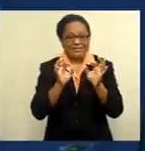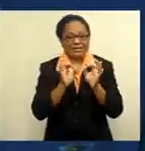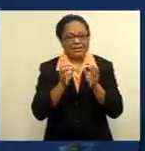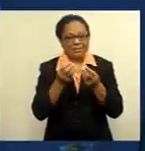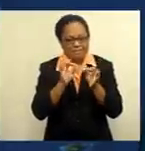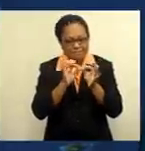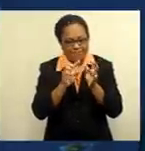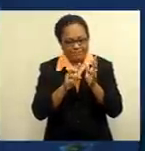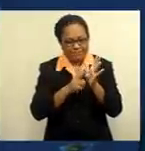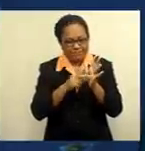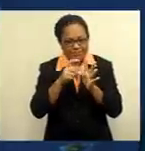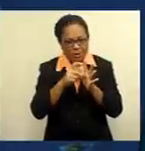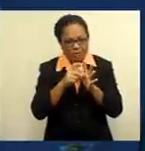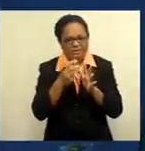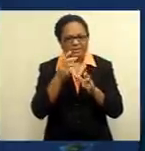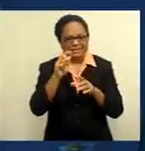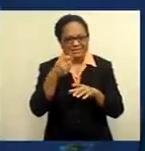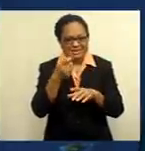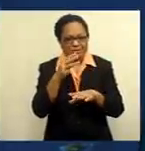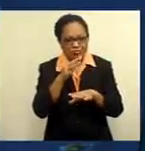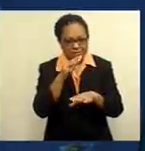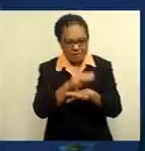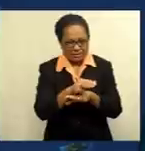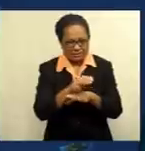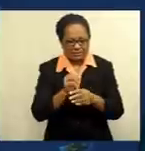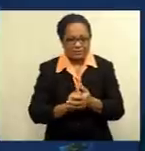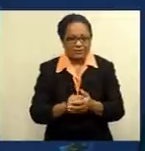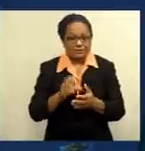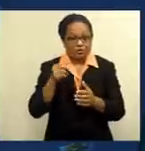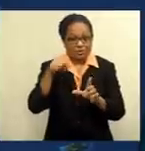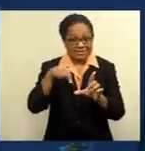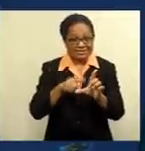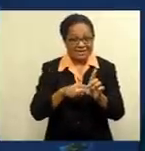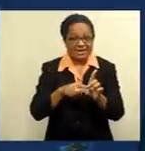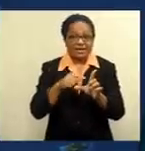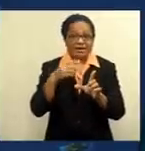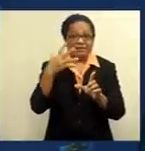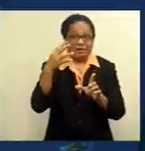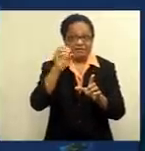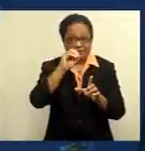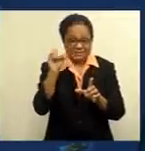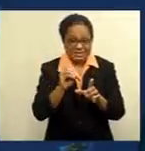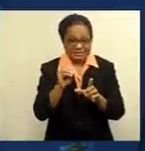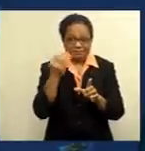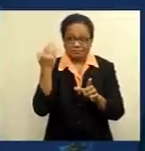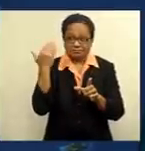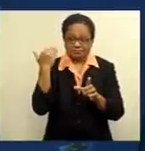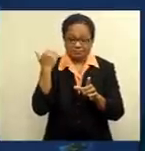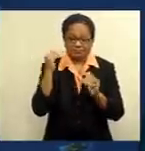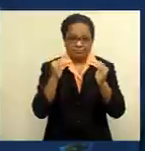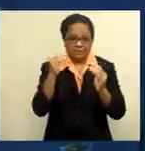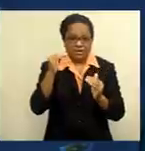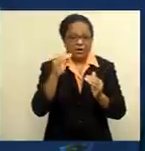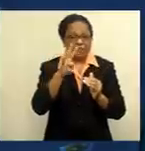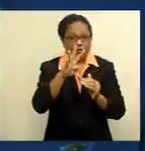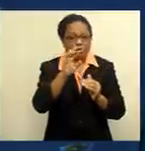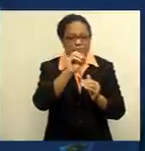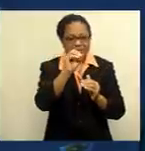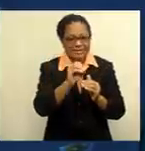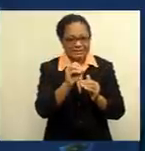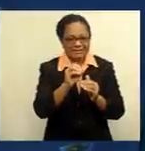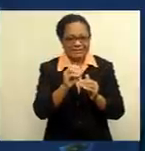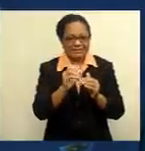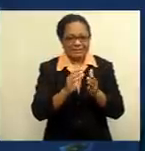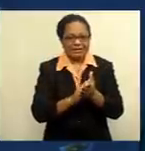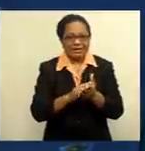The ECB upgraded its growth forecast for this year to 5% from a previous 4.6% target and raised